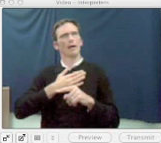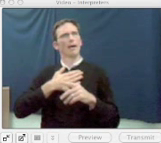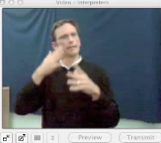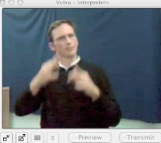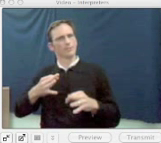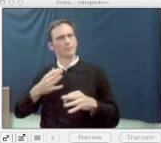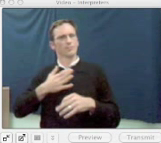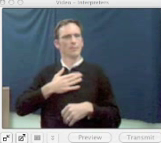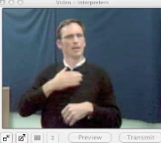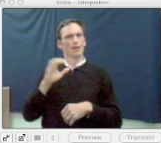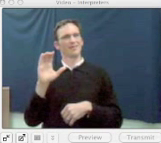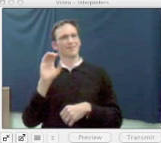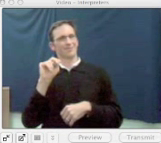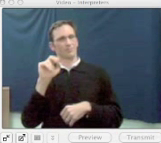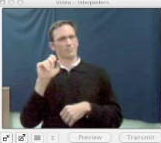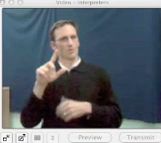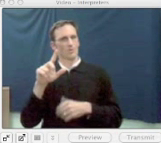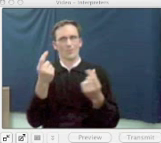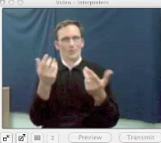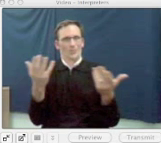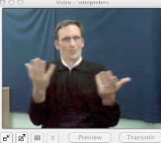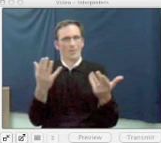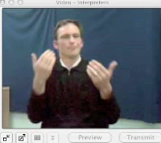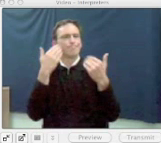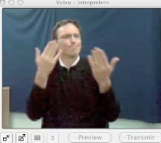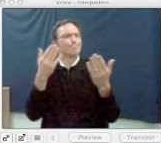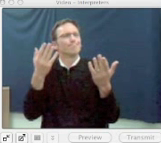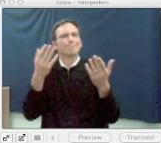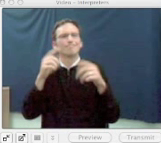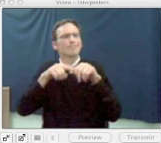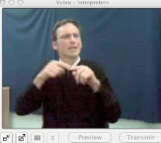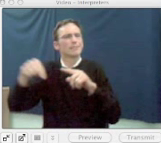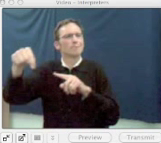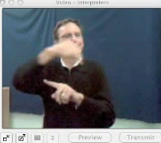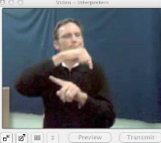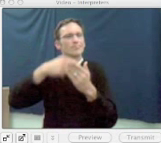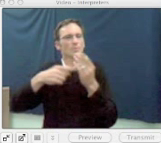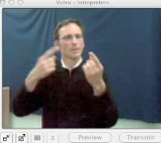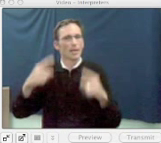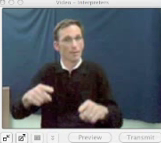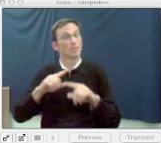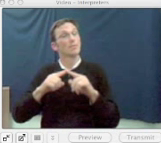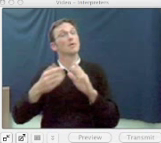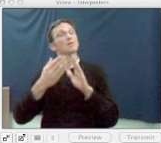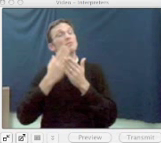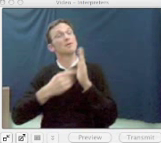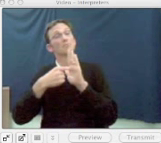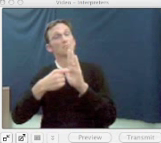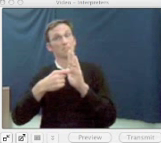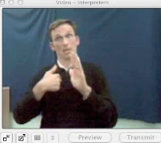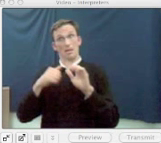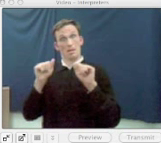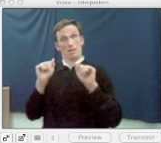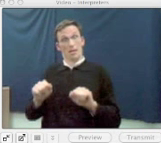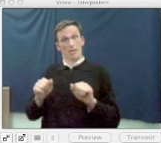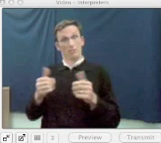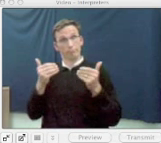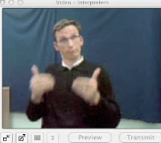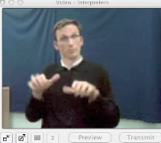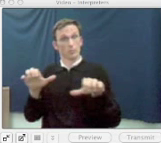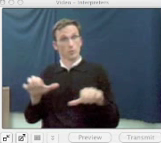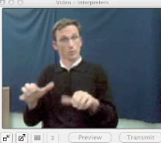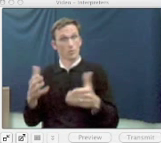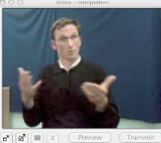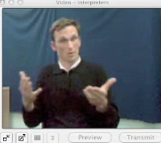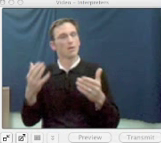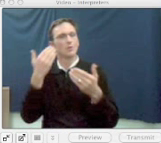that moment. But here are some examples that you could do, regardless of the other contextual factors that we don't currently know, is that you could